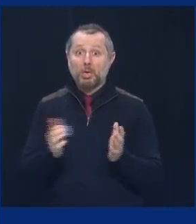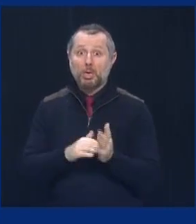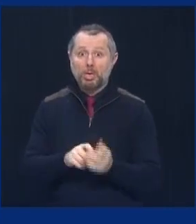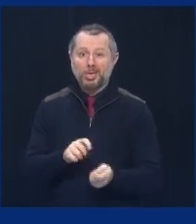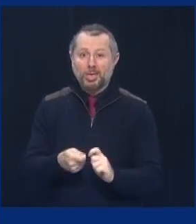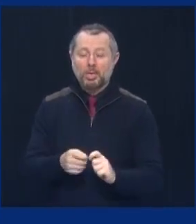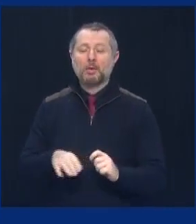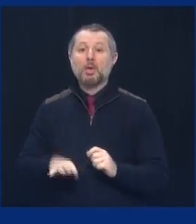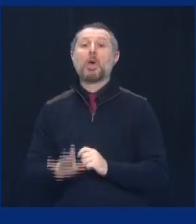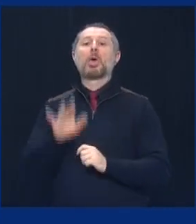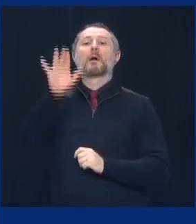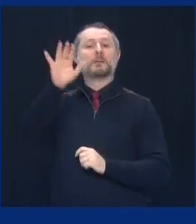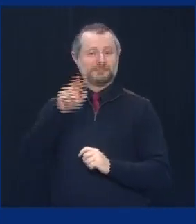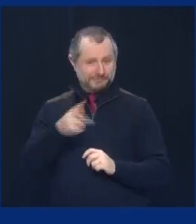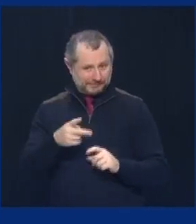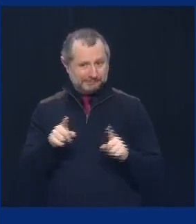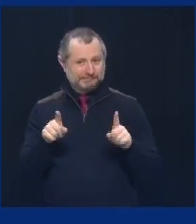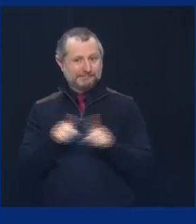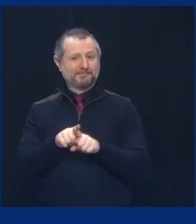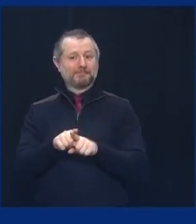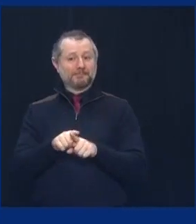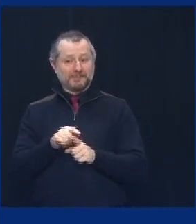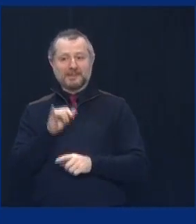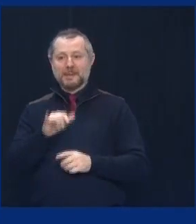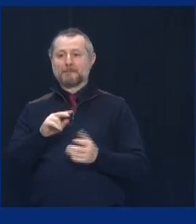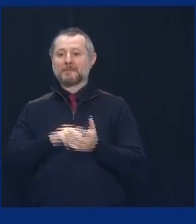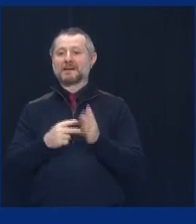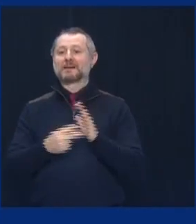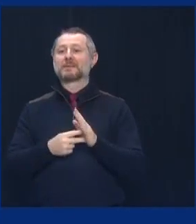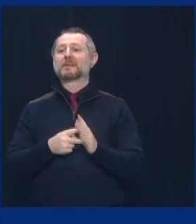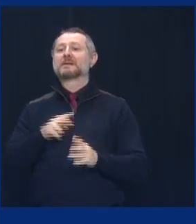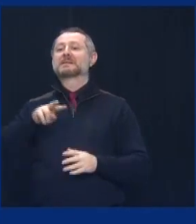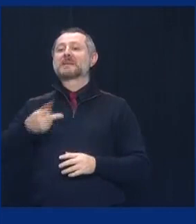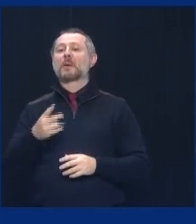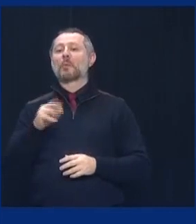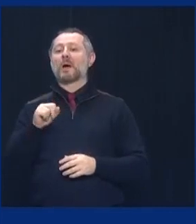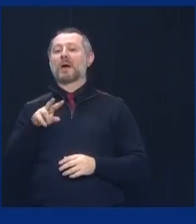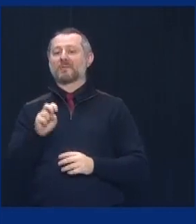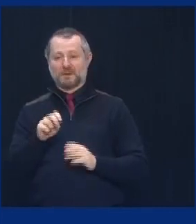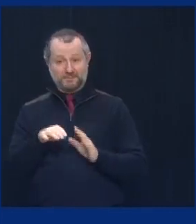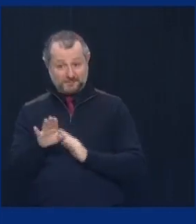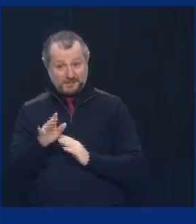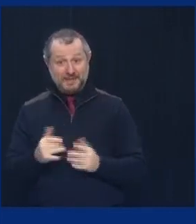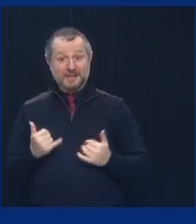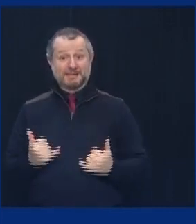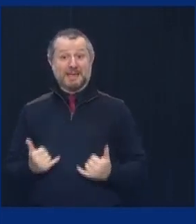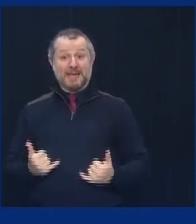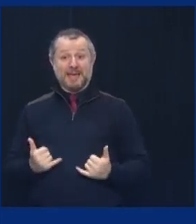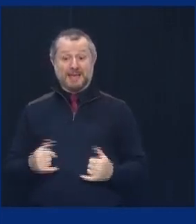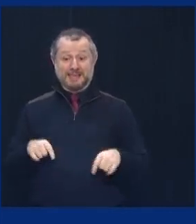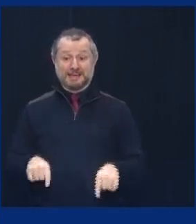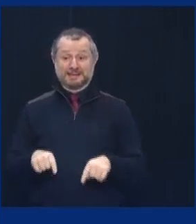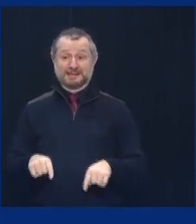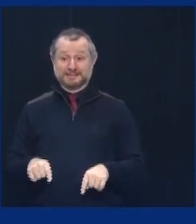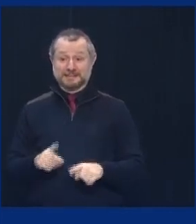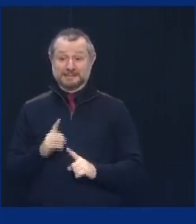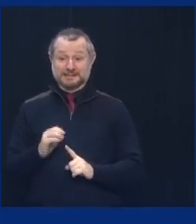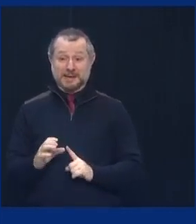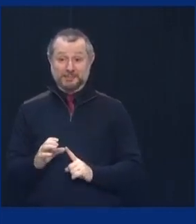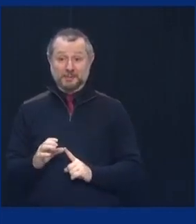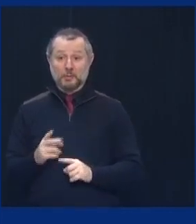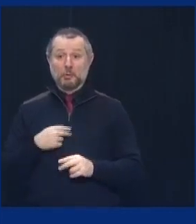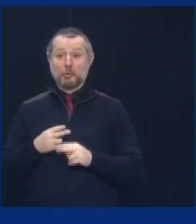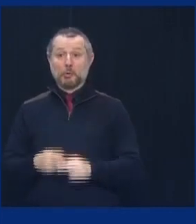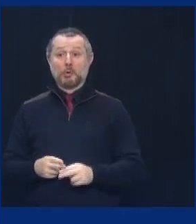wave. The language has gotten a little sloppy here. This is not really a second wave. It's still the first wave. It's the